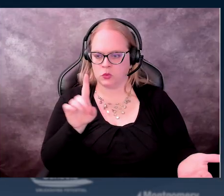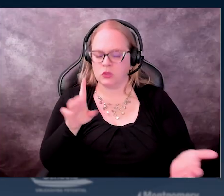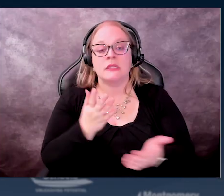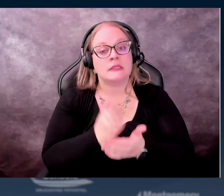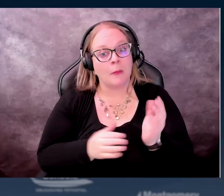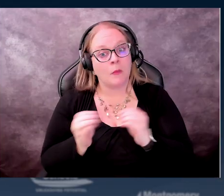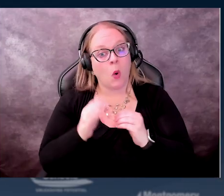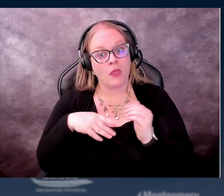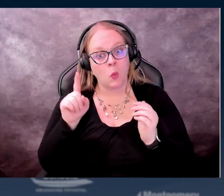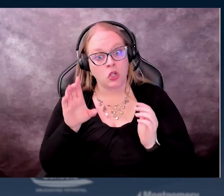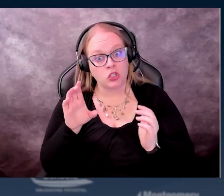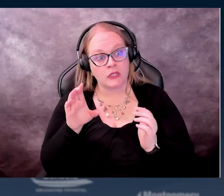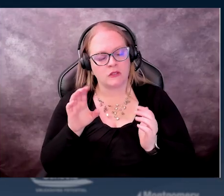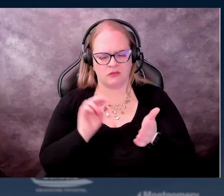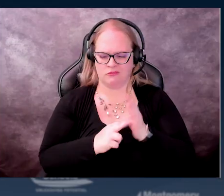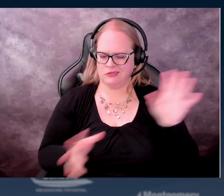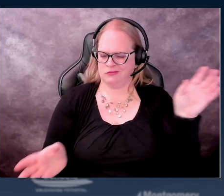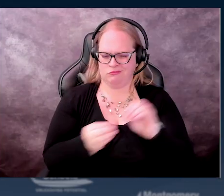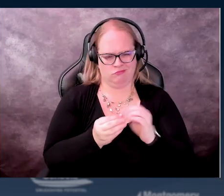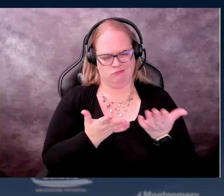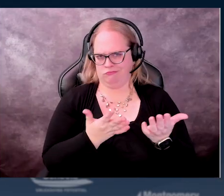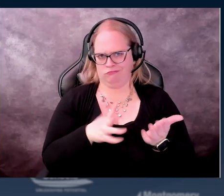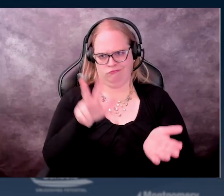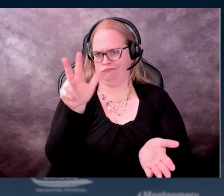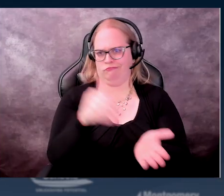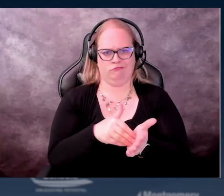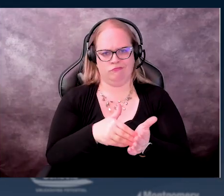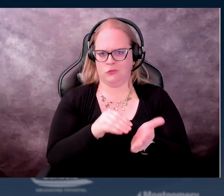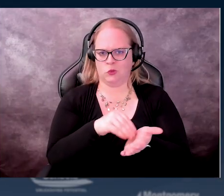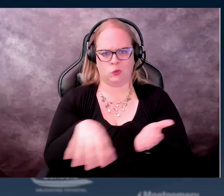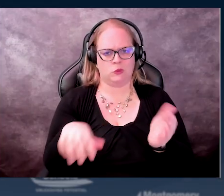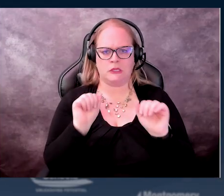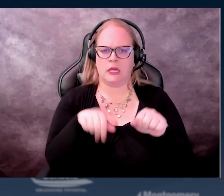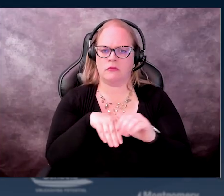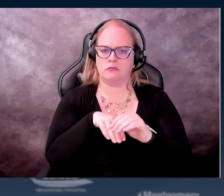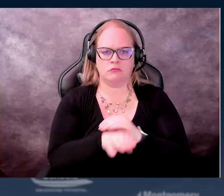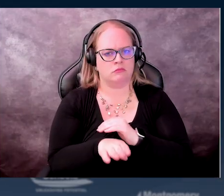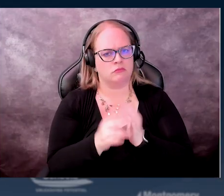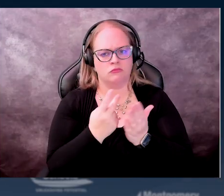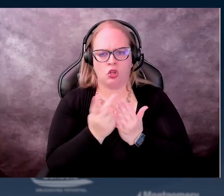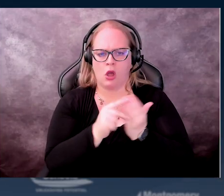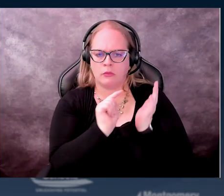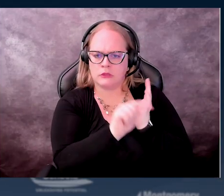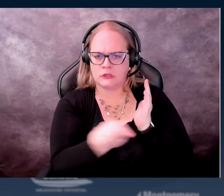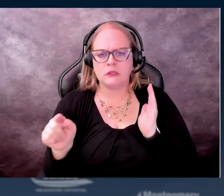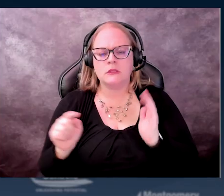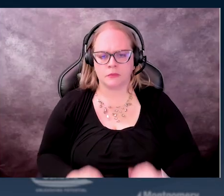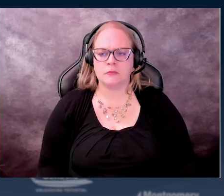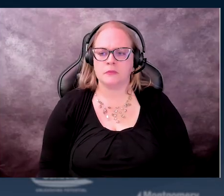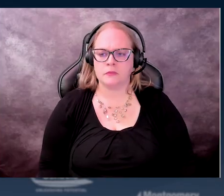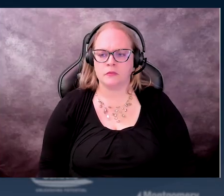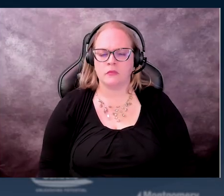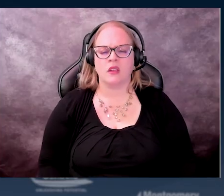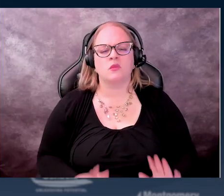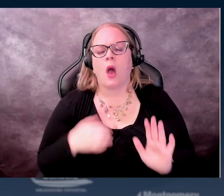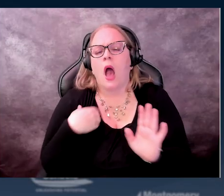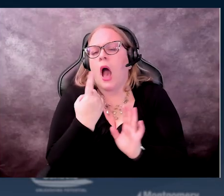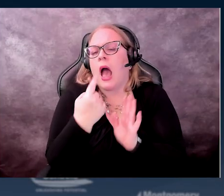have thousands of students having access to programs. So that was just an example for one school.